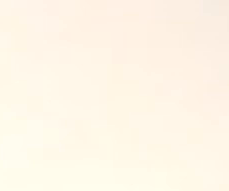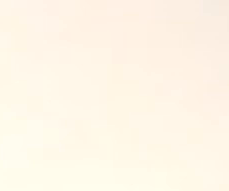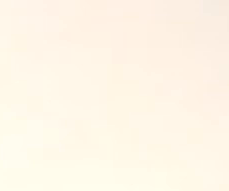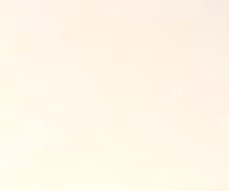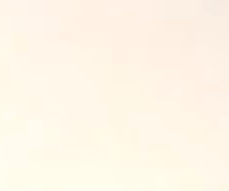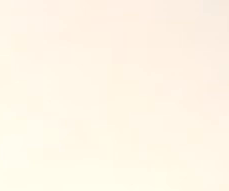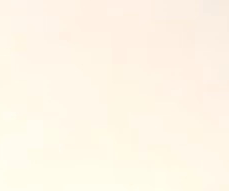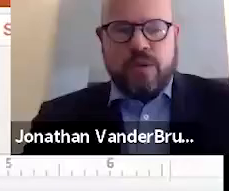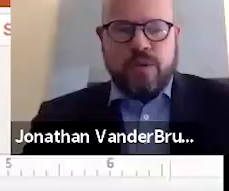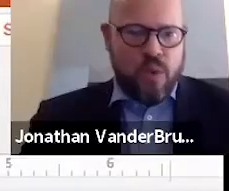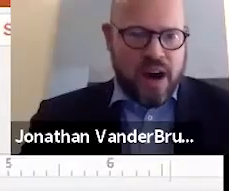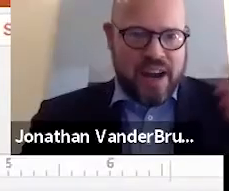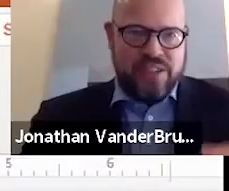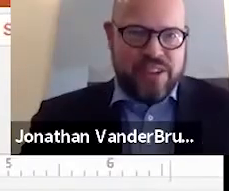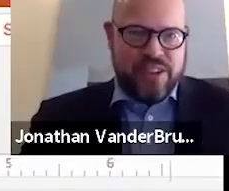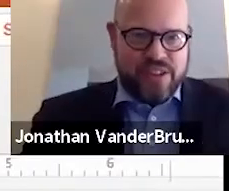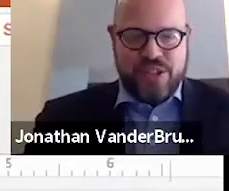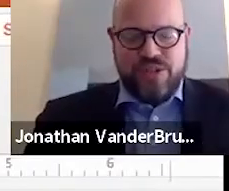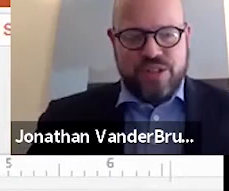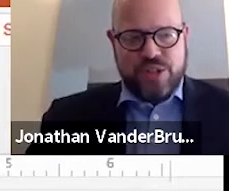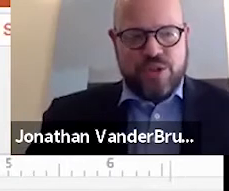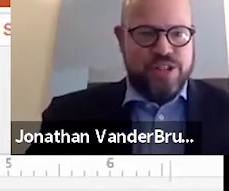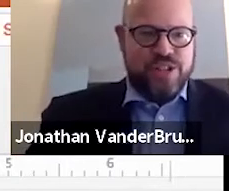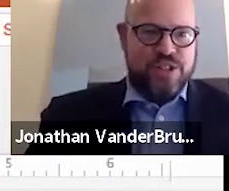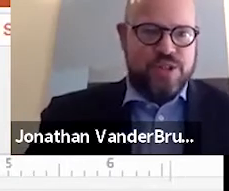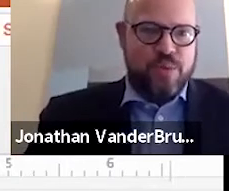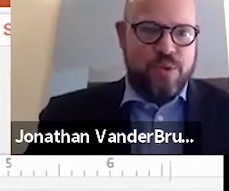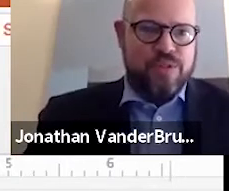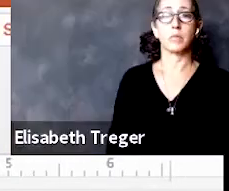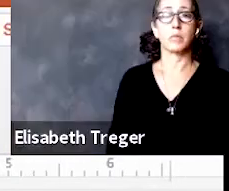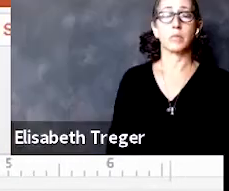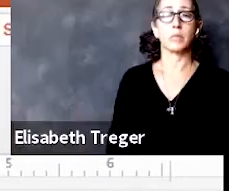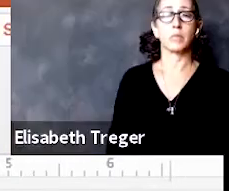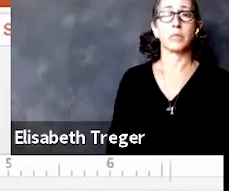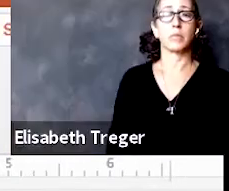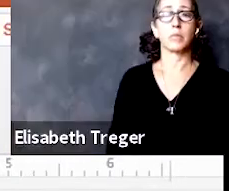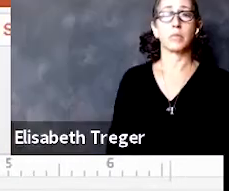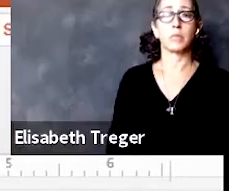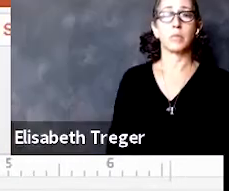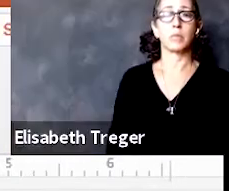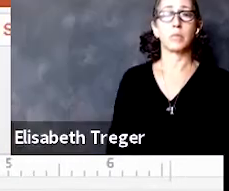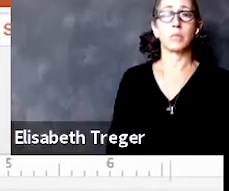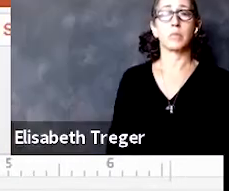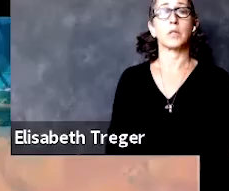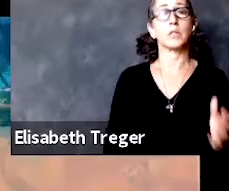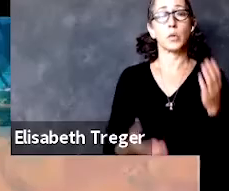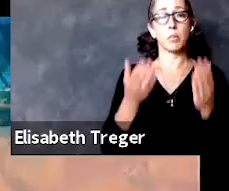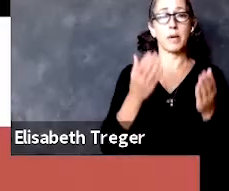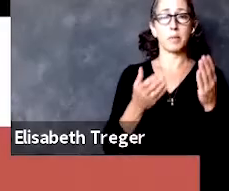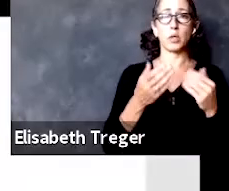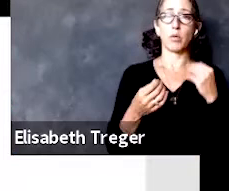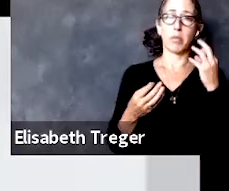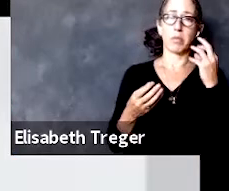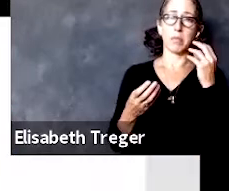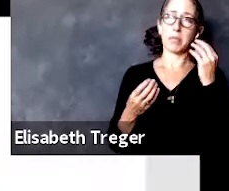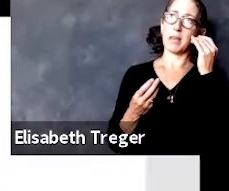And so you might ask why the story is so important, but mostly how you can use it. And we